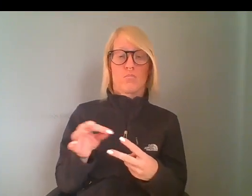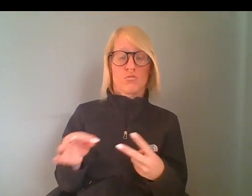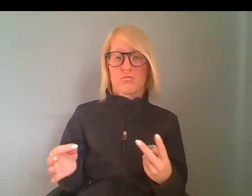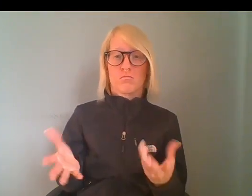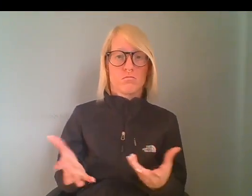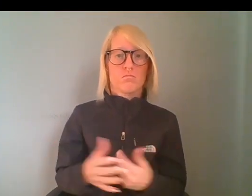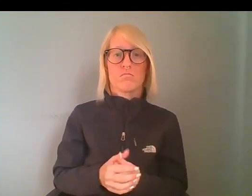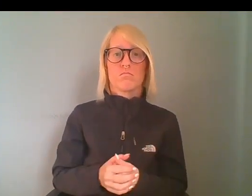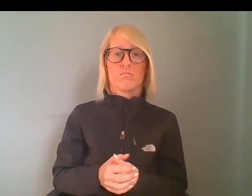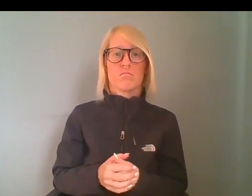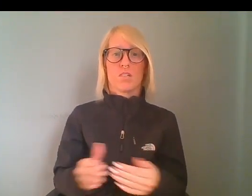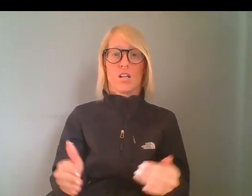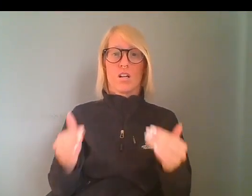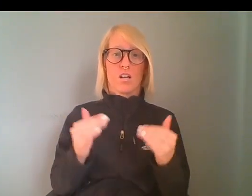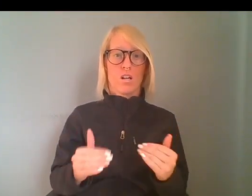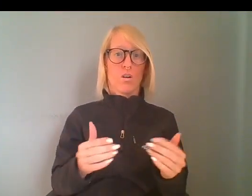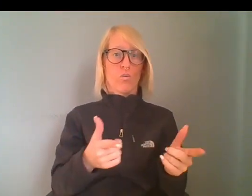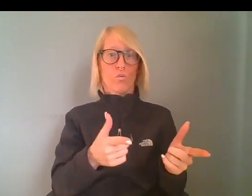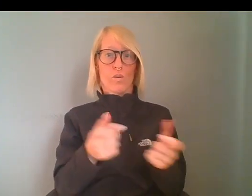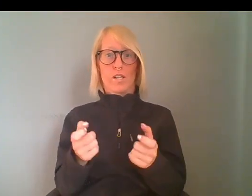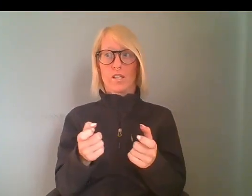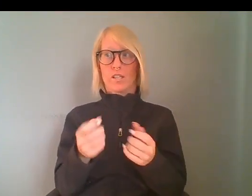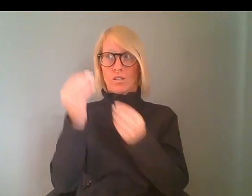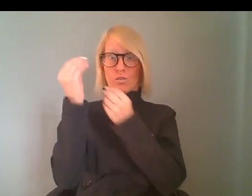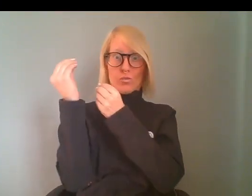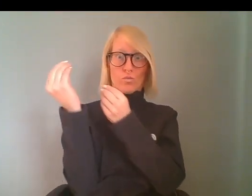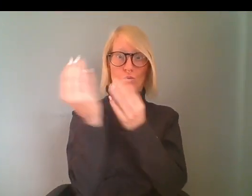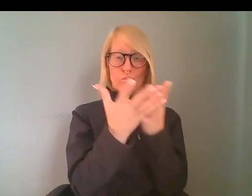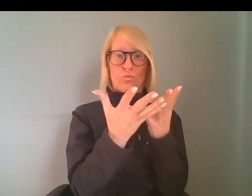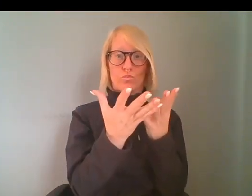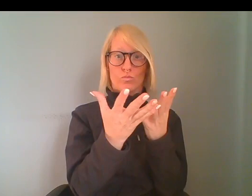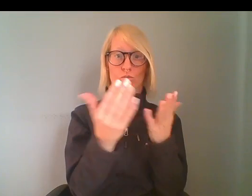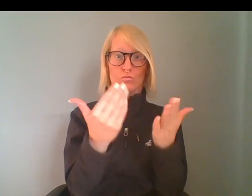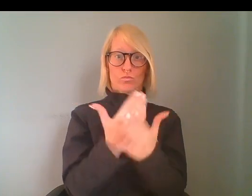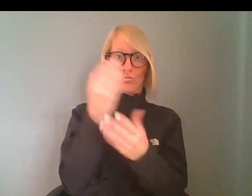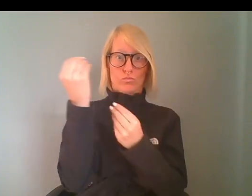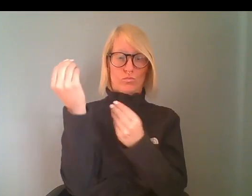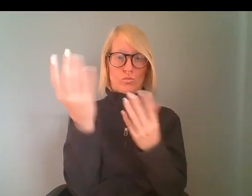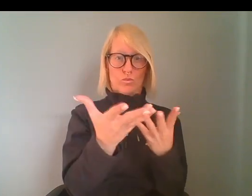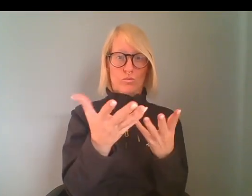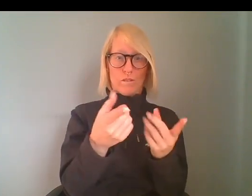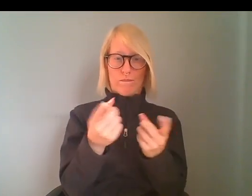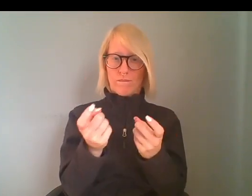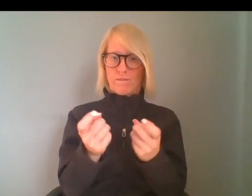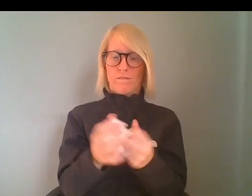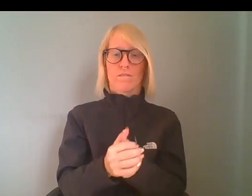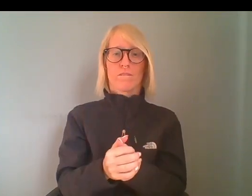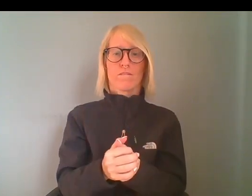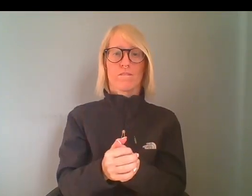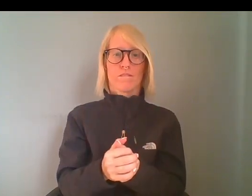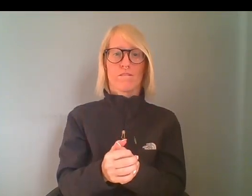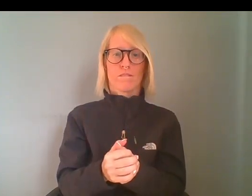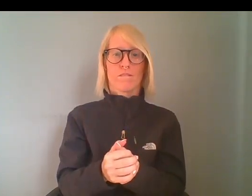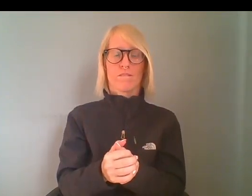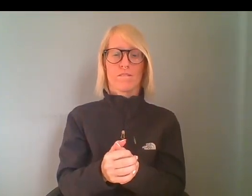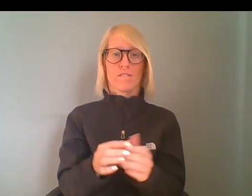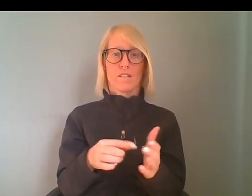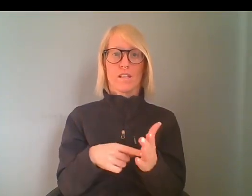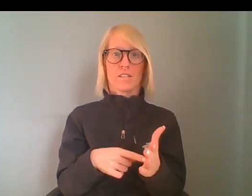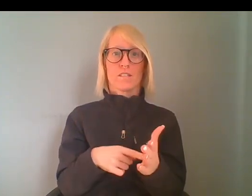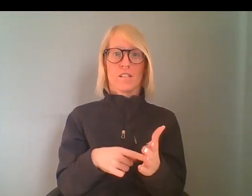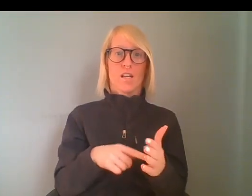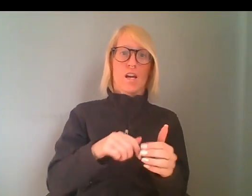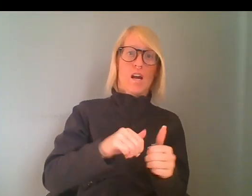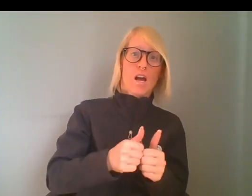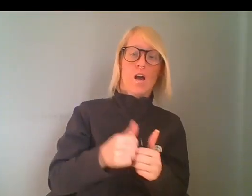and I'll show you in a minute. You can see how other nonprofits are using it, and I'll talk about that in a second. And this one, I said the how, why, and when.